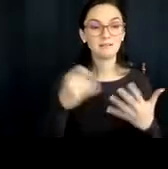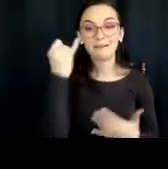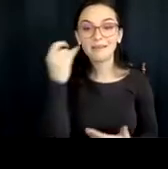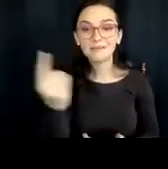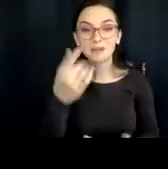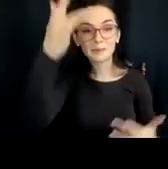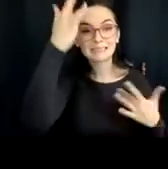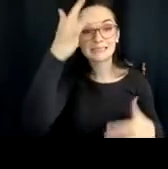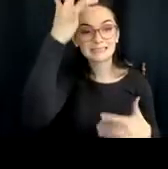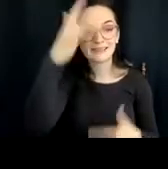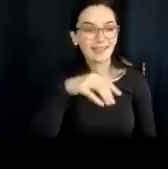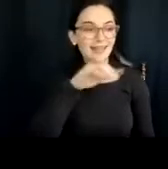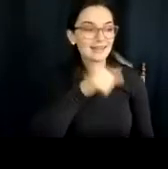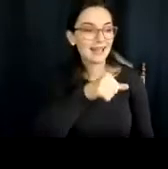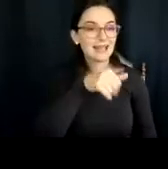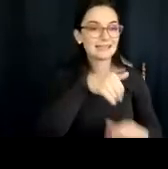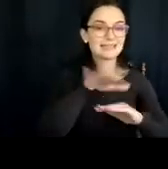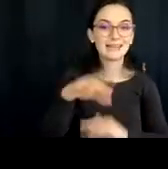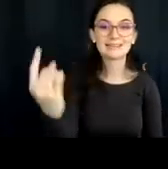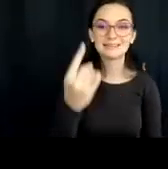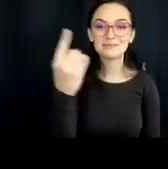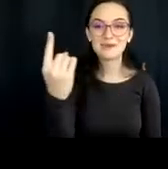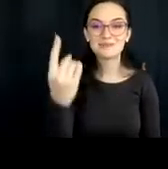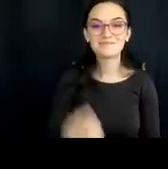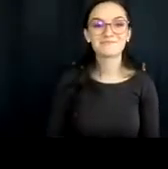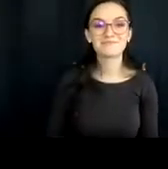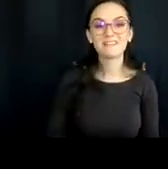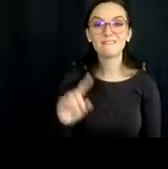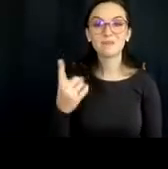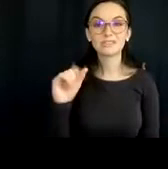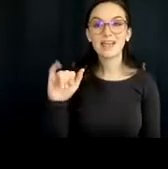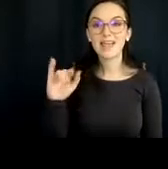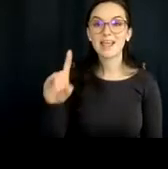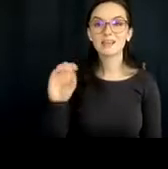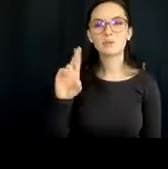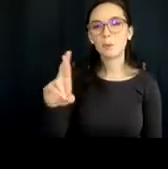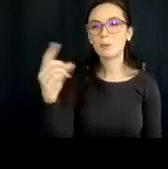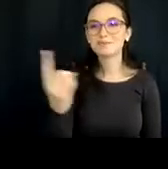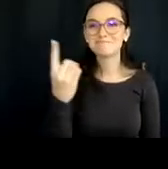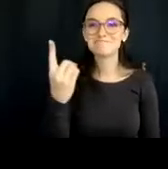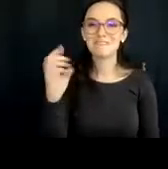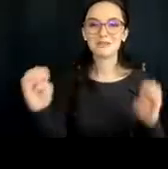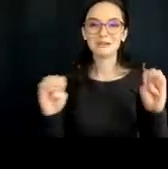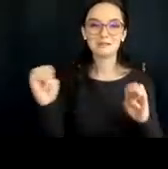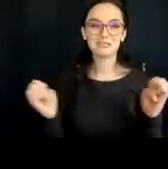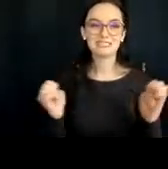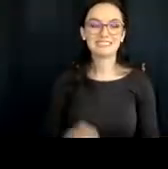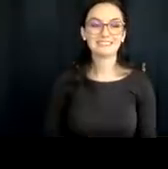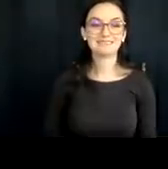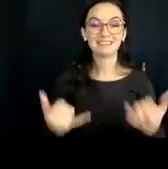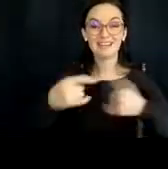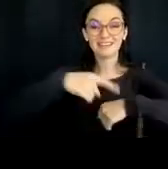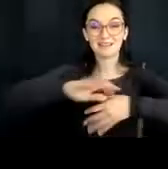dispatch first aid or an ambulance to a location inside the stadium or outside the